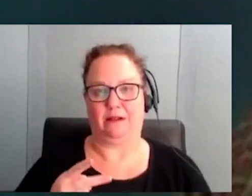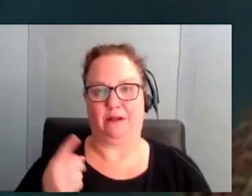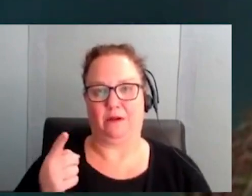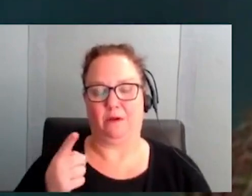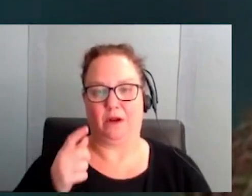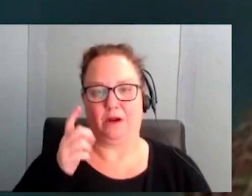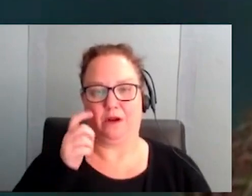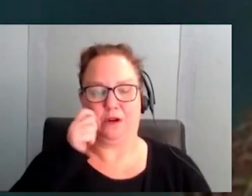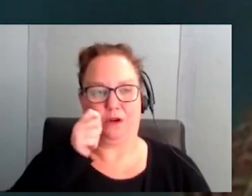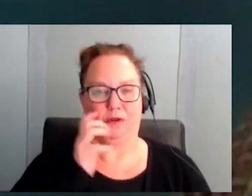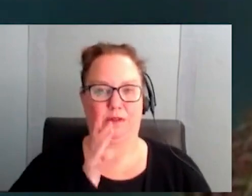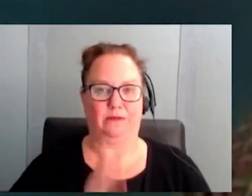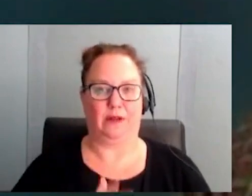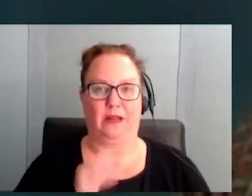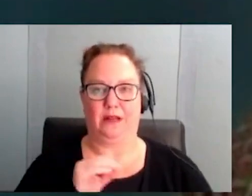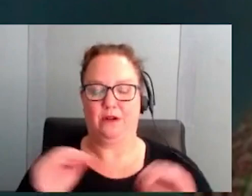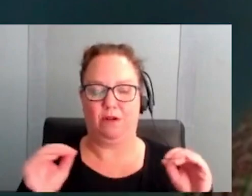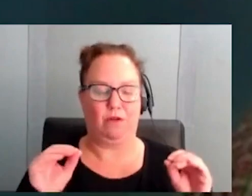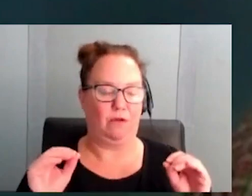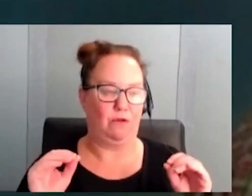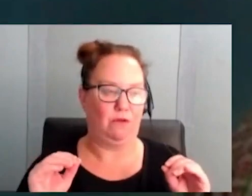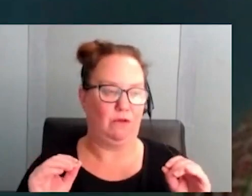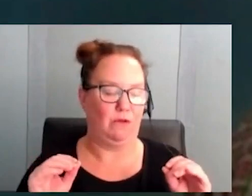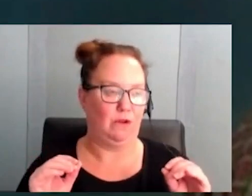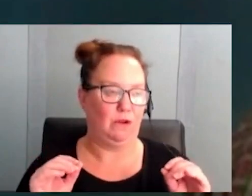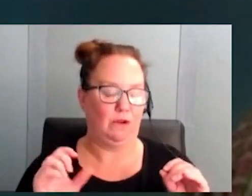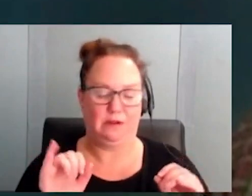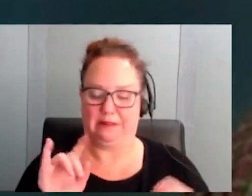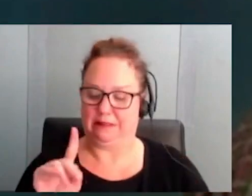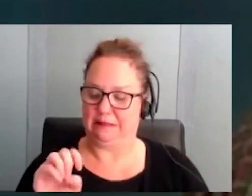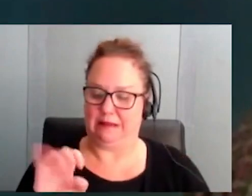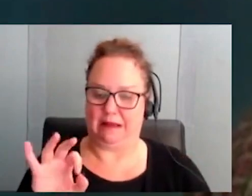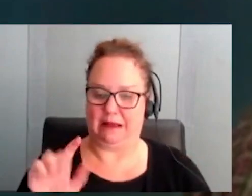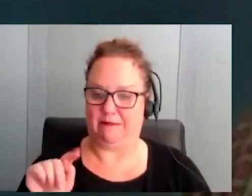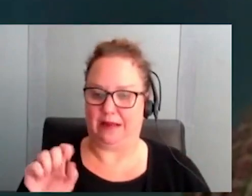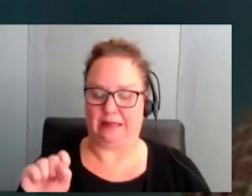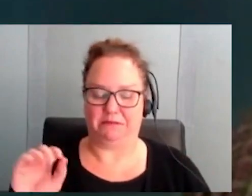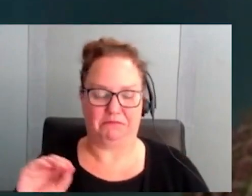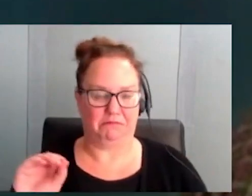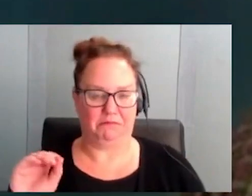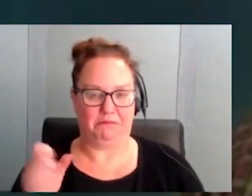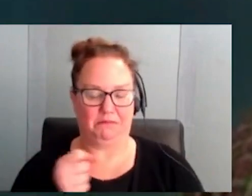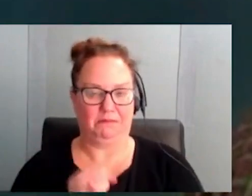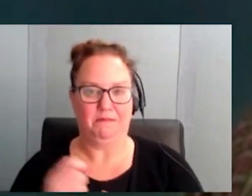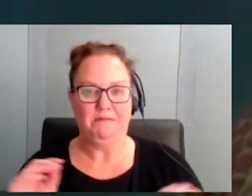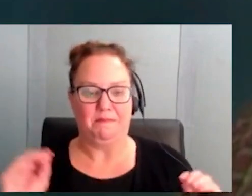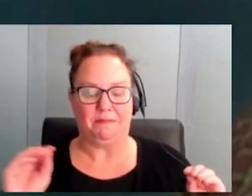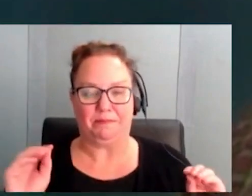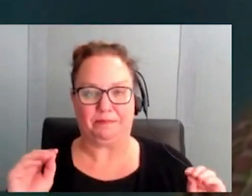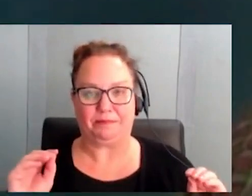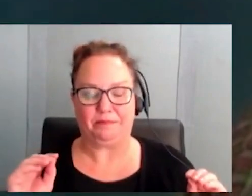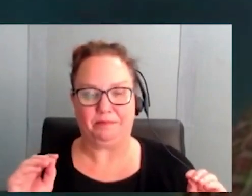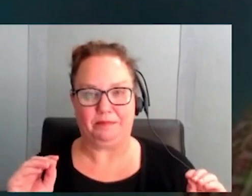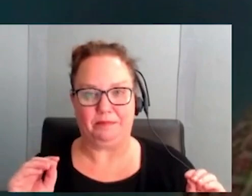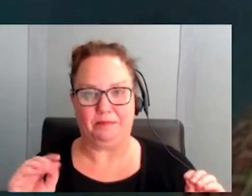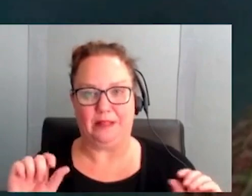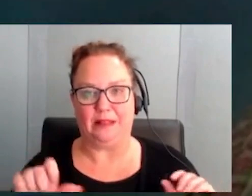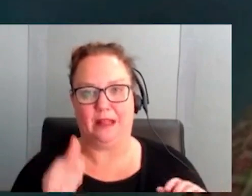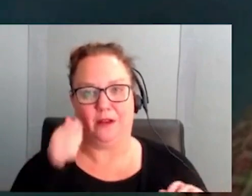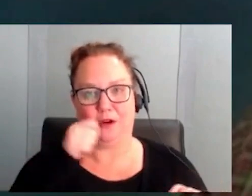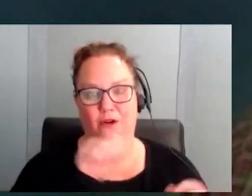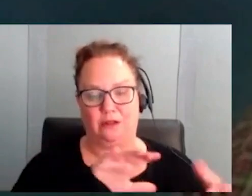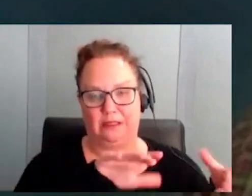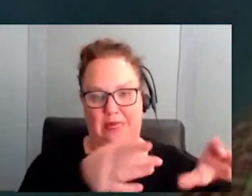was fine with absolutely no side effects whatsoever, no effects on her whatsoever, and the other girl